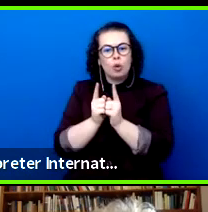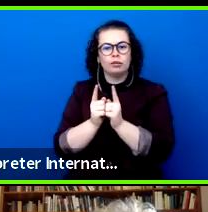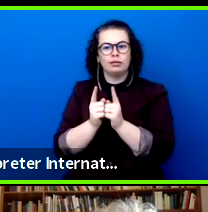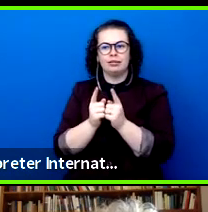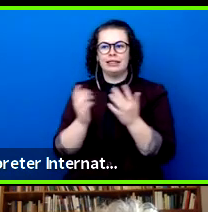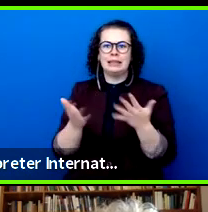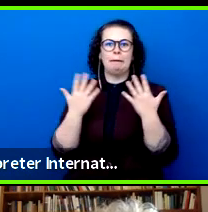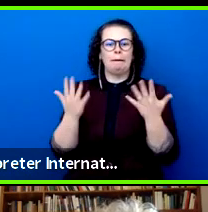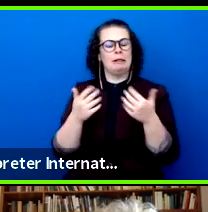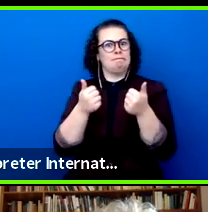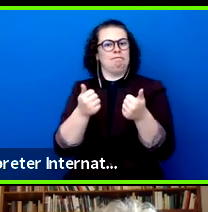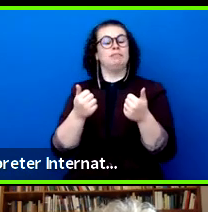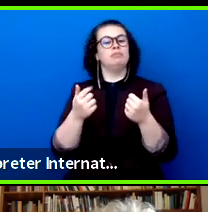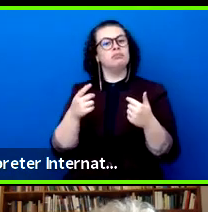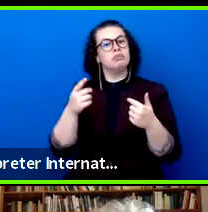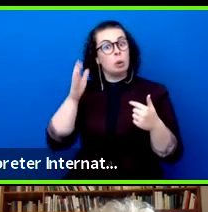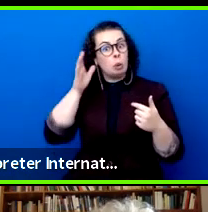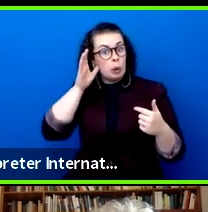children and young people?